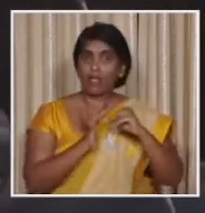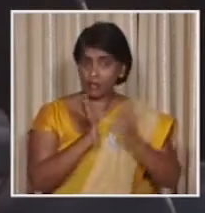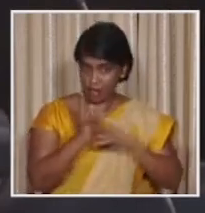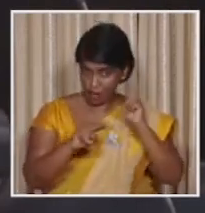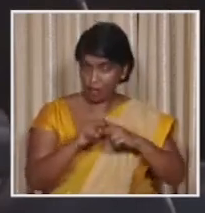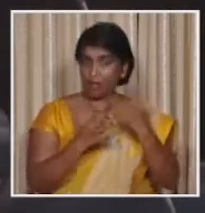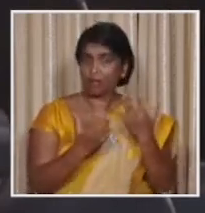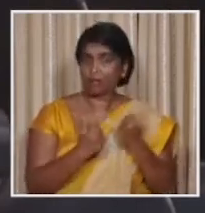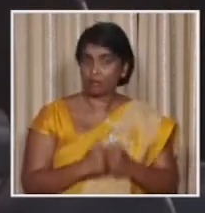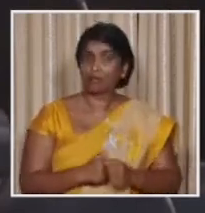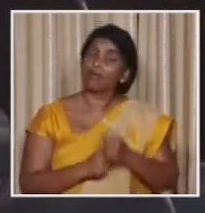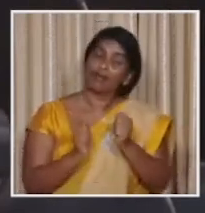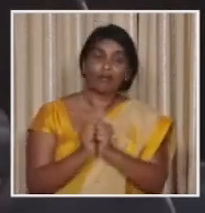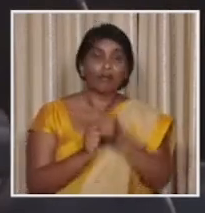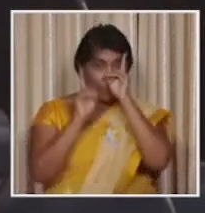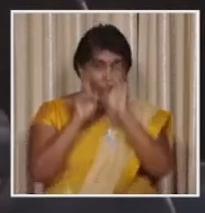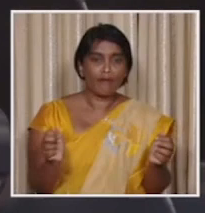you do it.